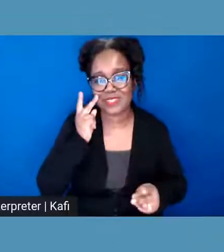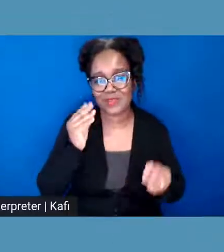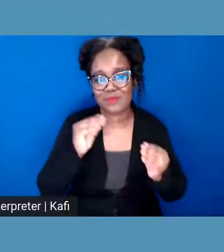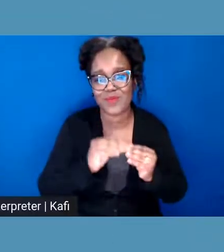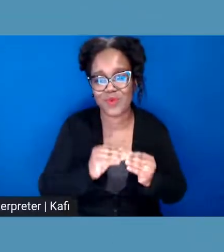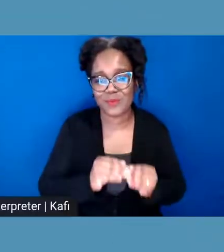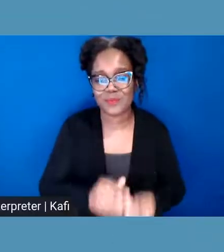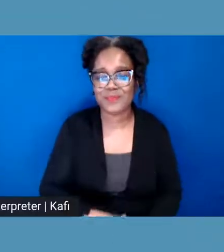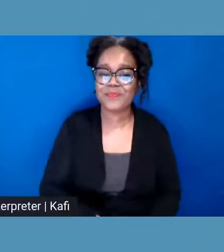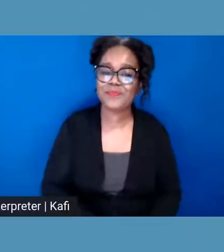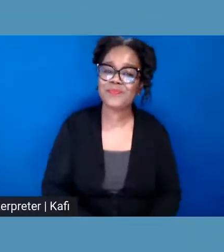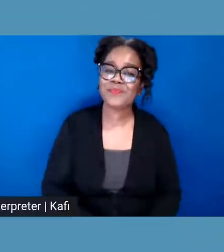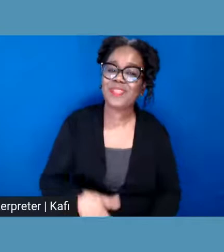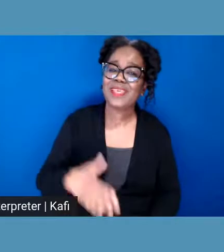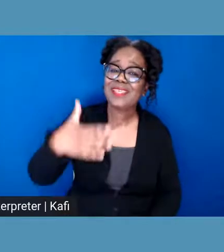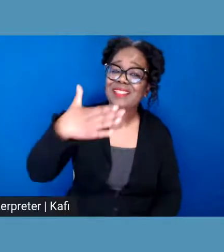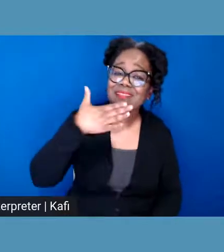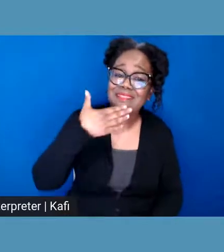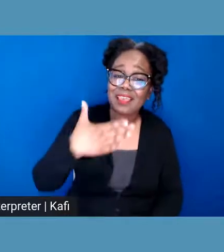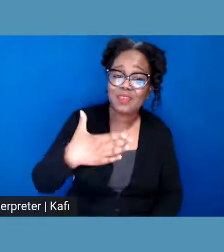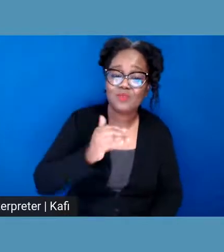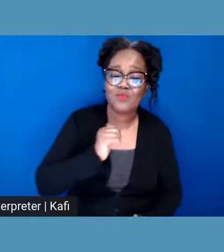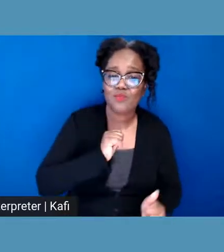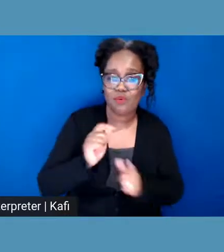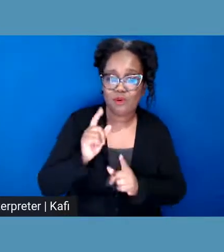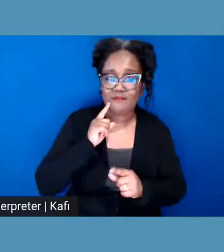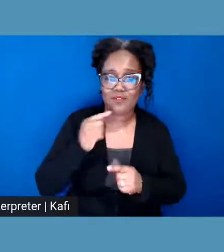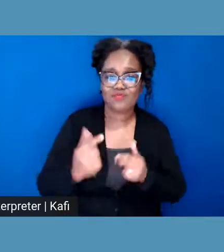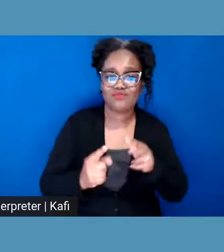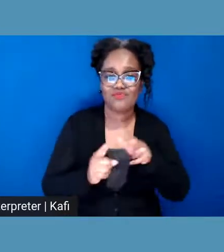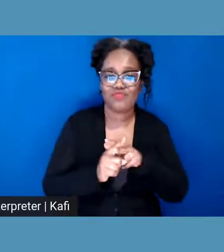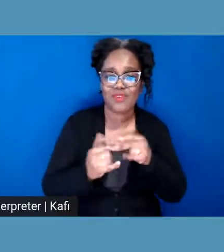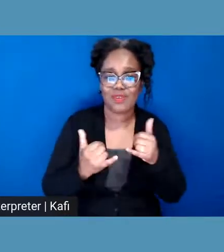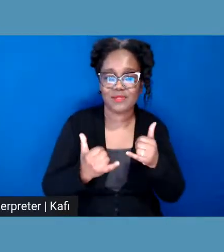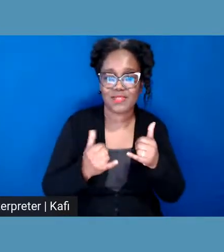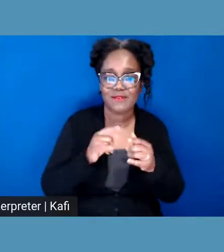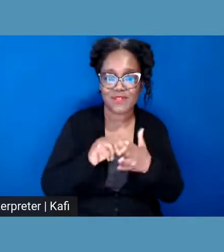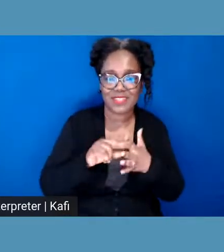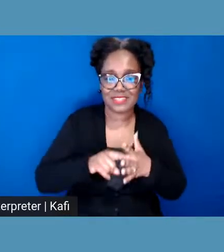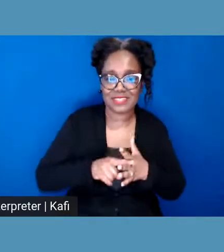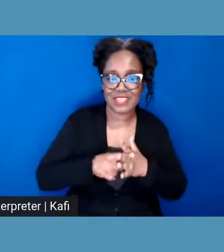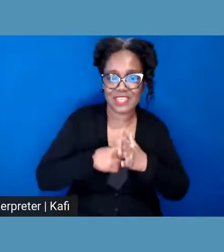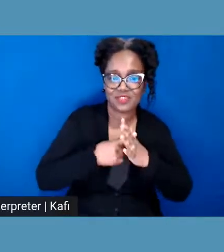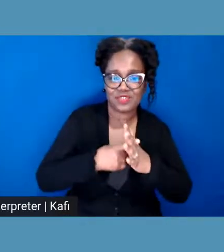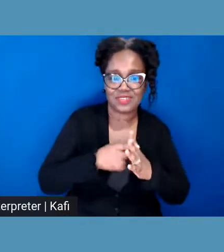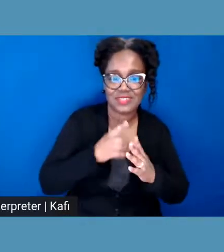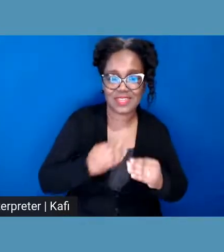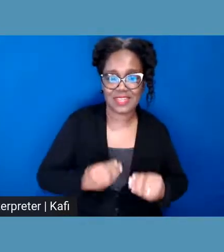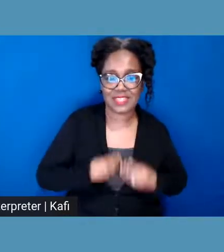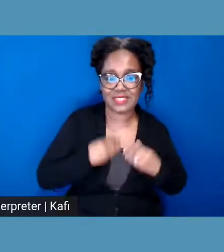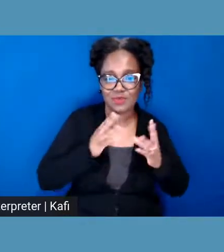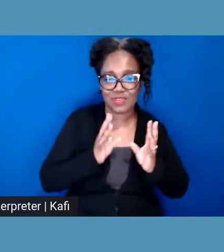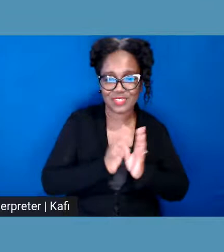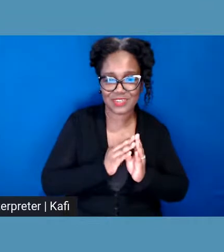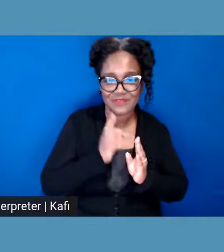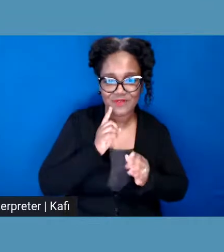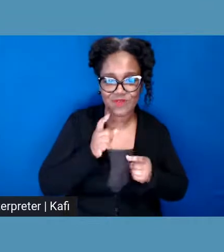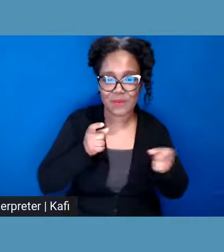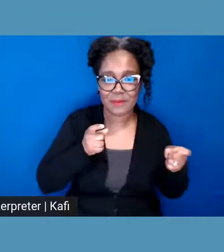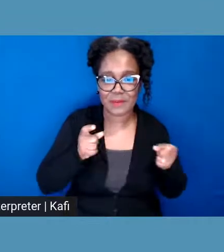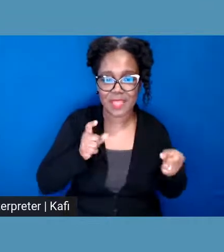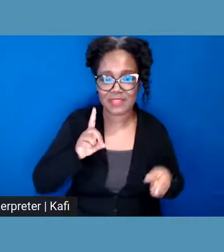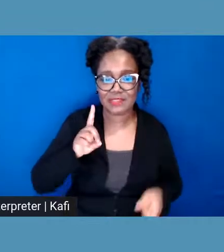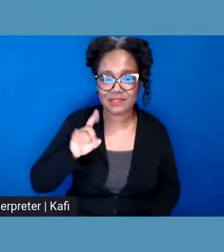Okay, thank you all for attending today's program, the introductory and inspiration session for managing